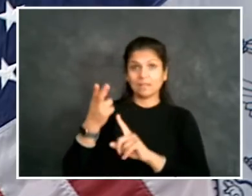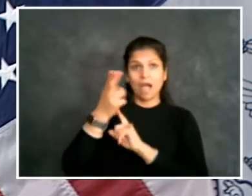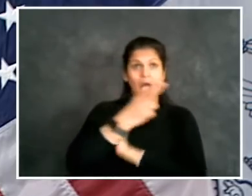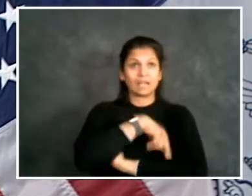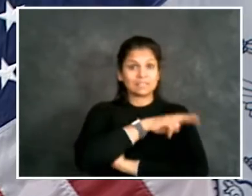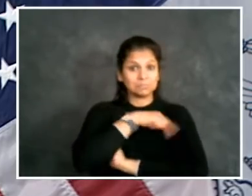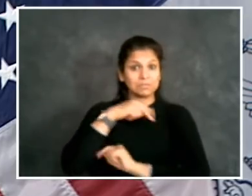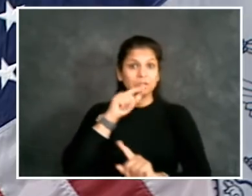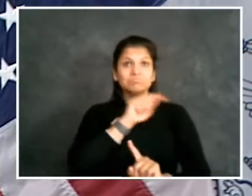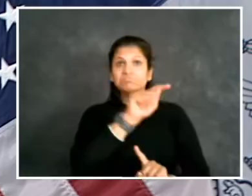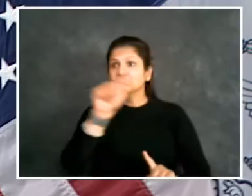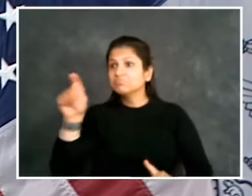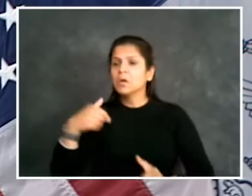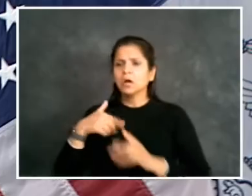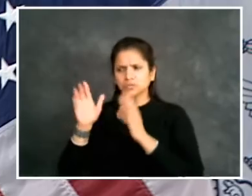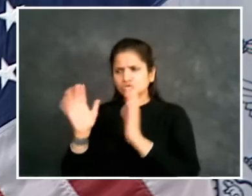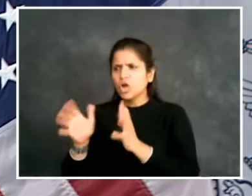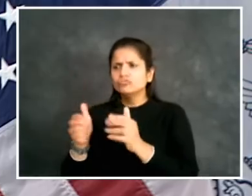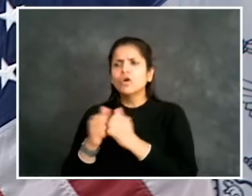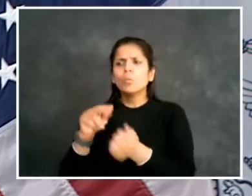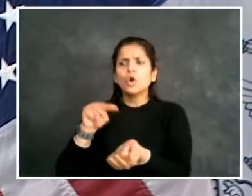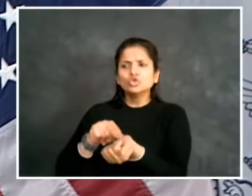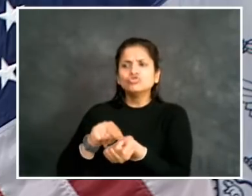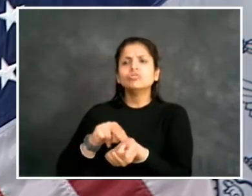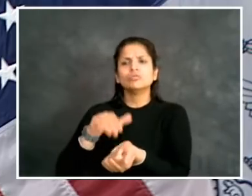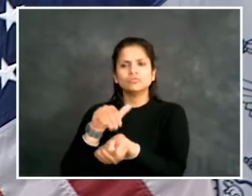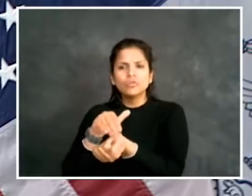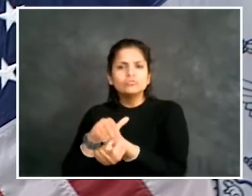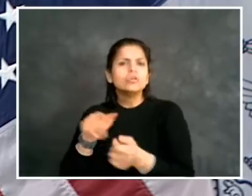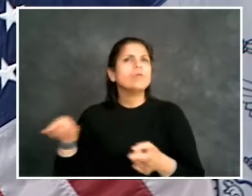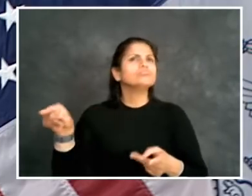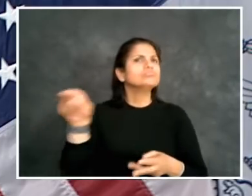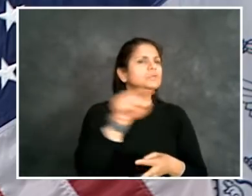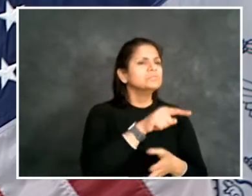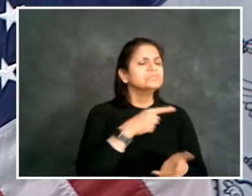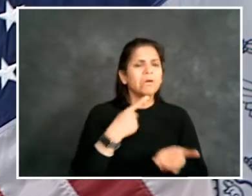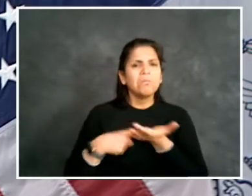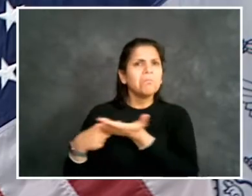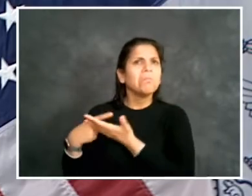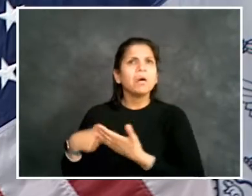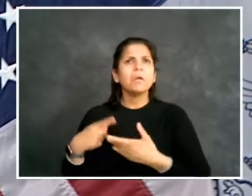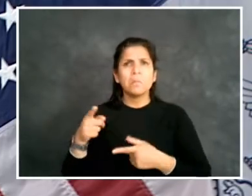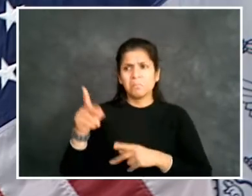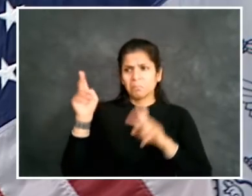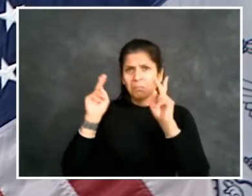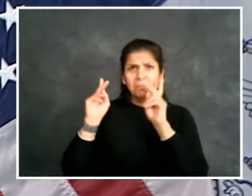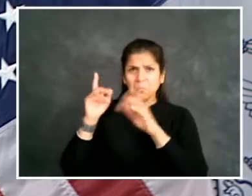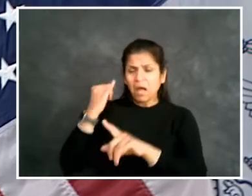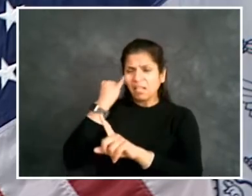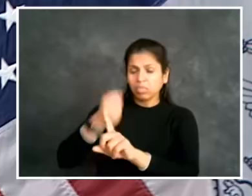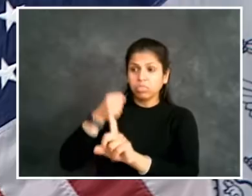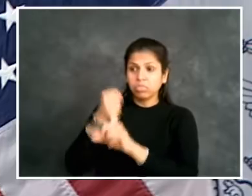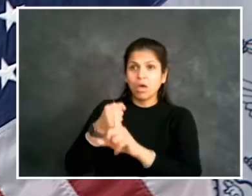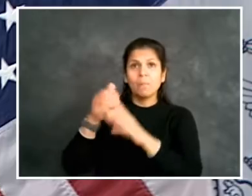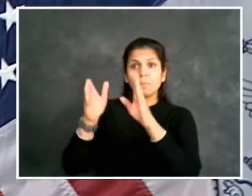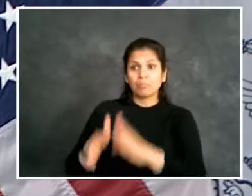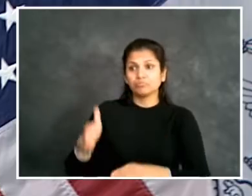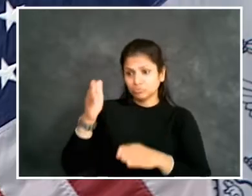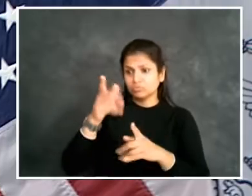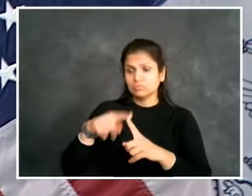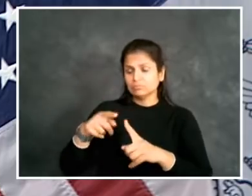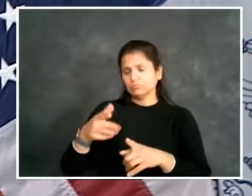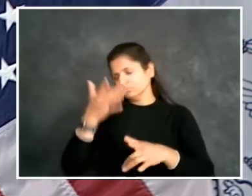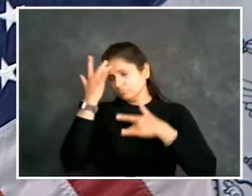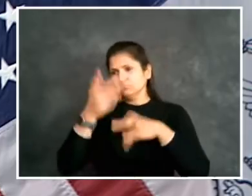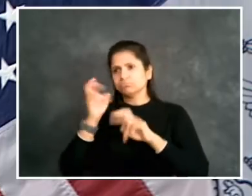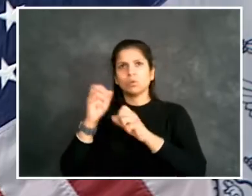to an isolation room? And they said, if a test came back positive and someone couldn't properly isolate